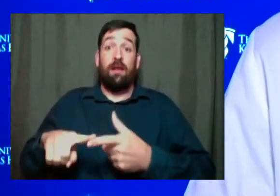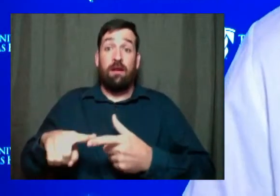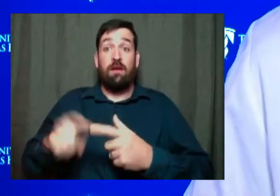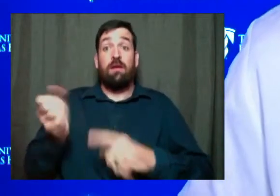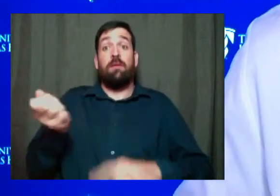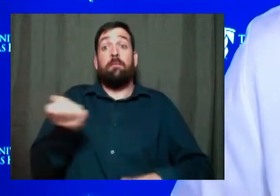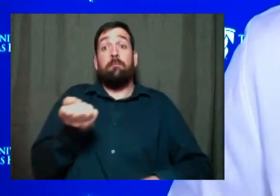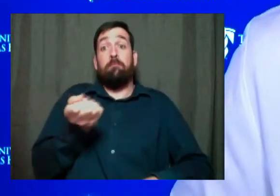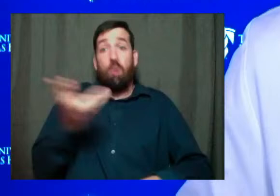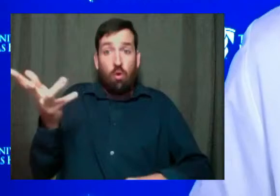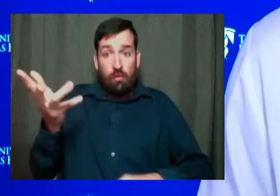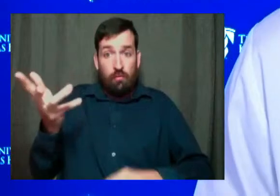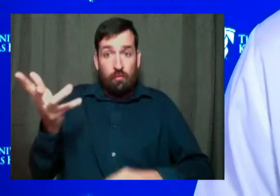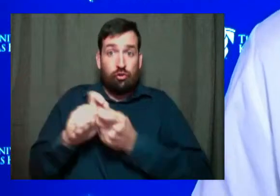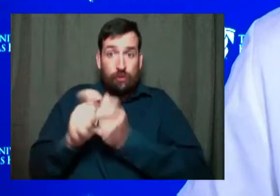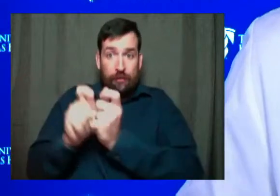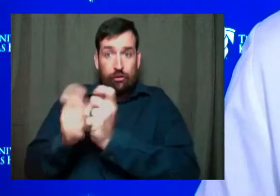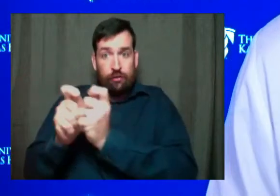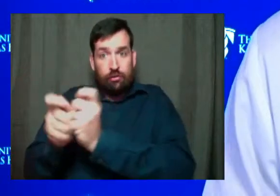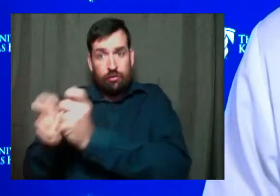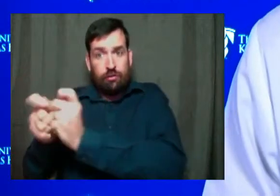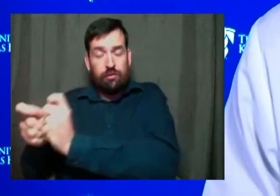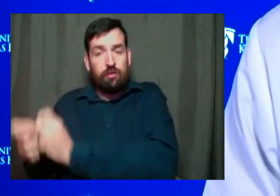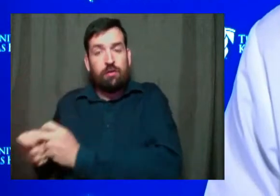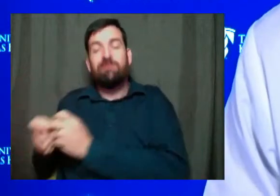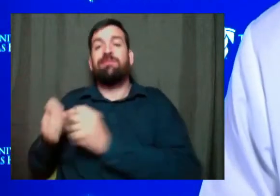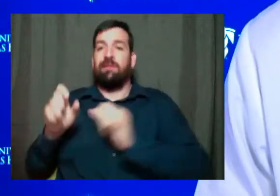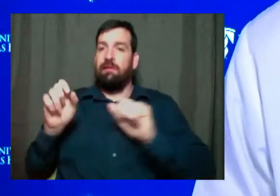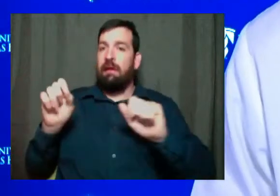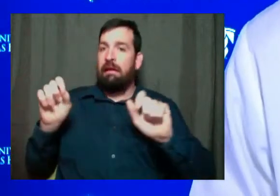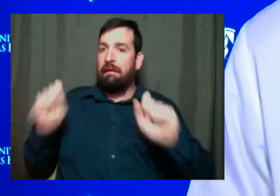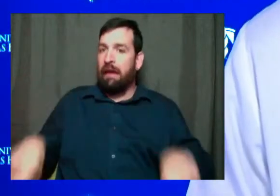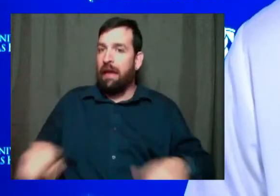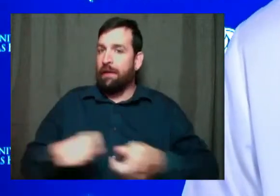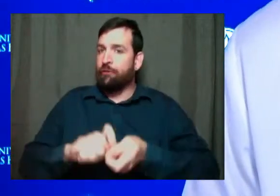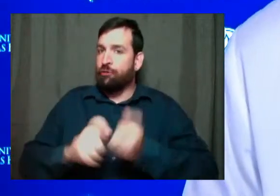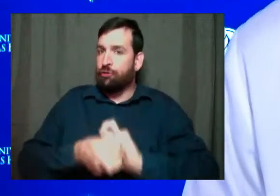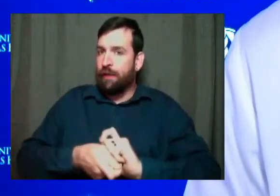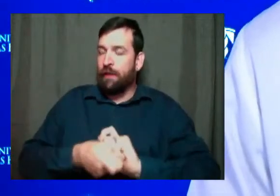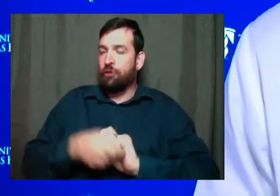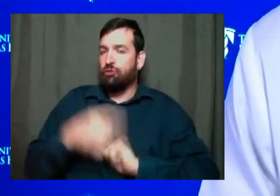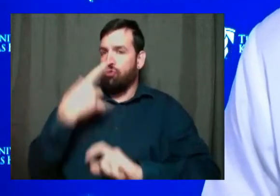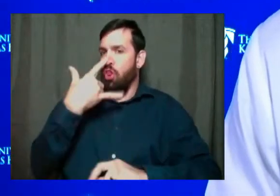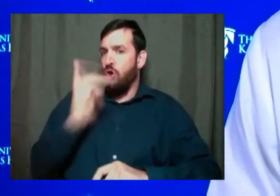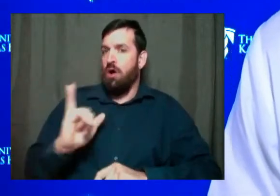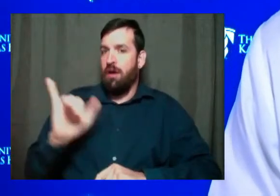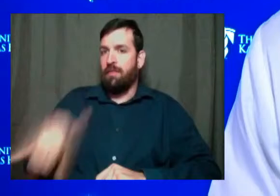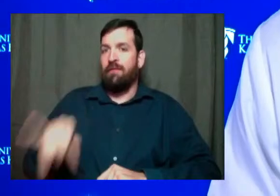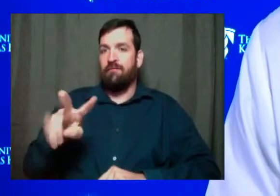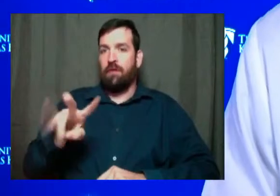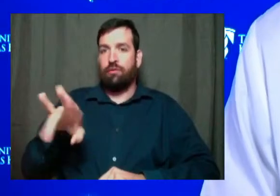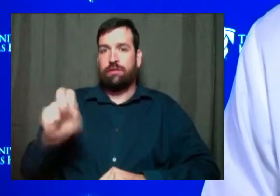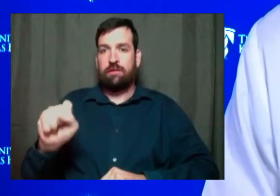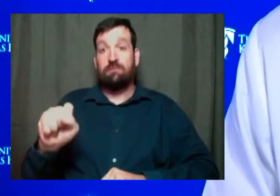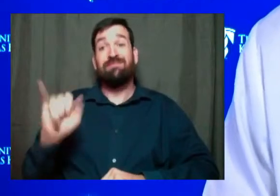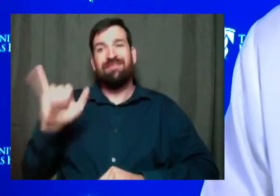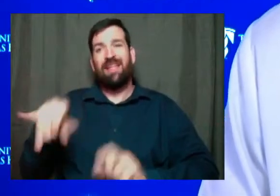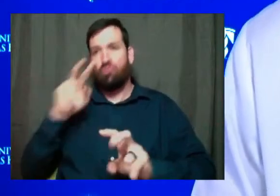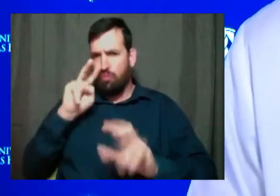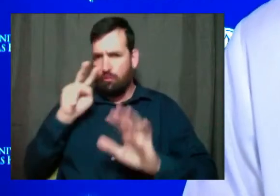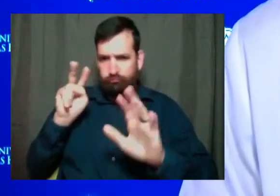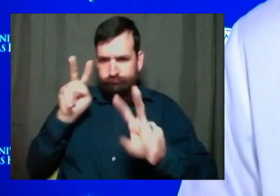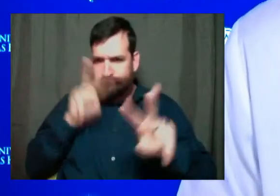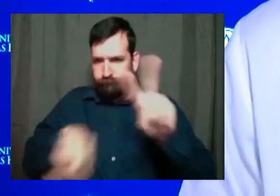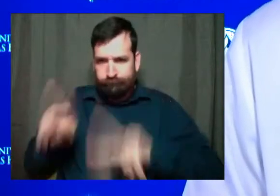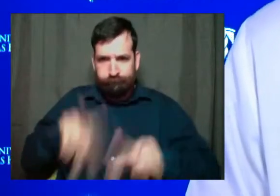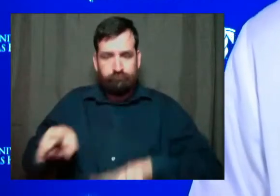building up within the genome, that can change the fitness or the dynamics of that virus, and that's what we're looking for. We also note